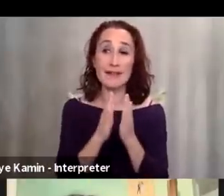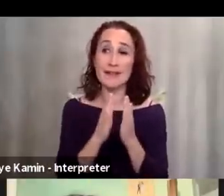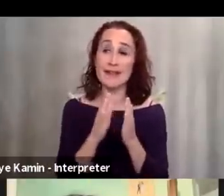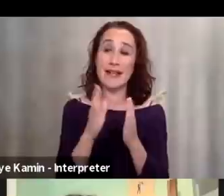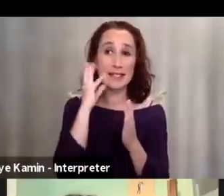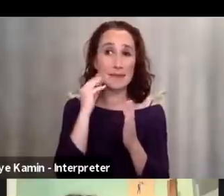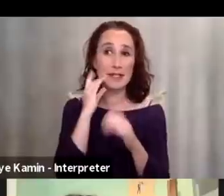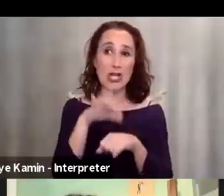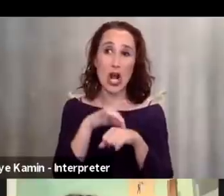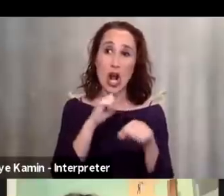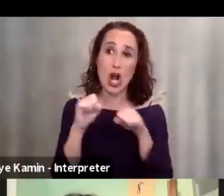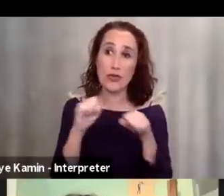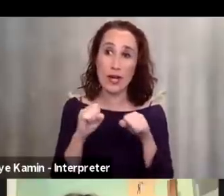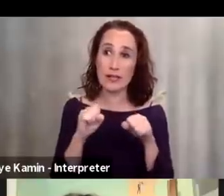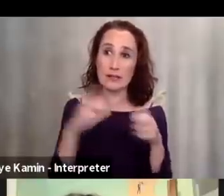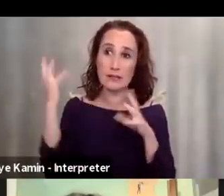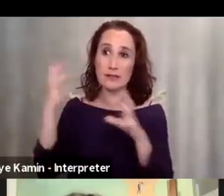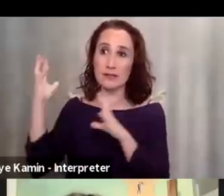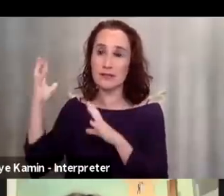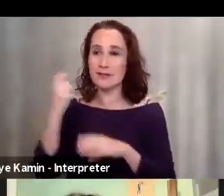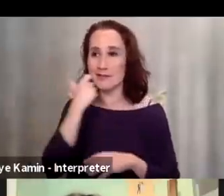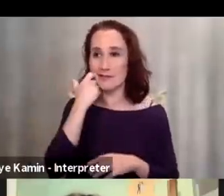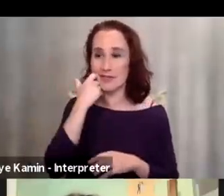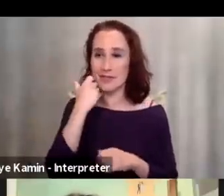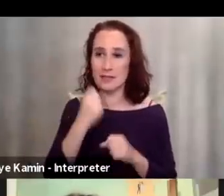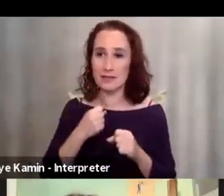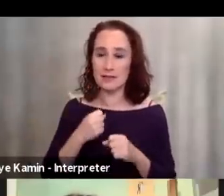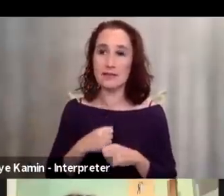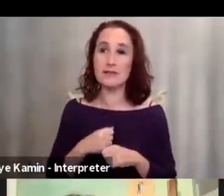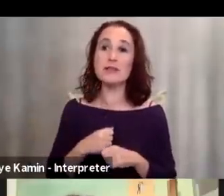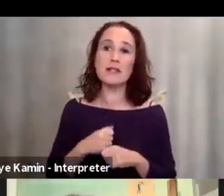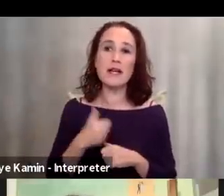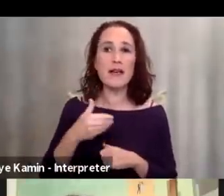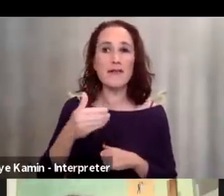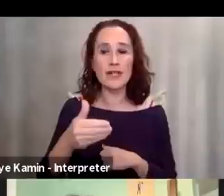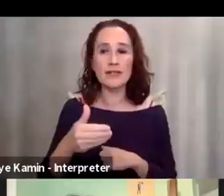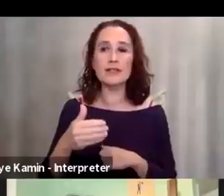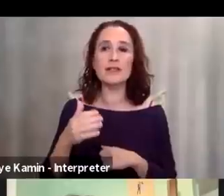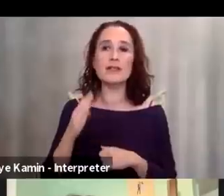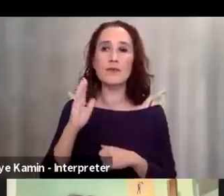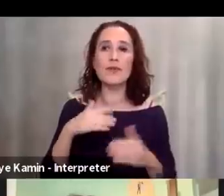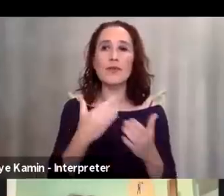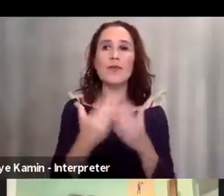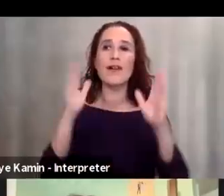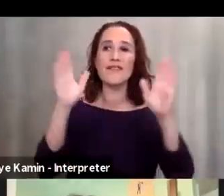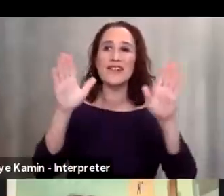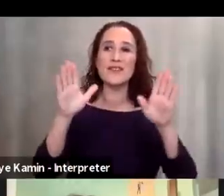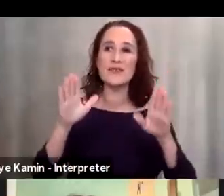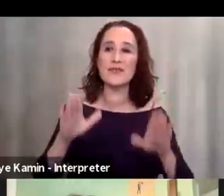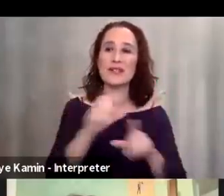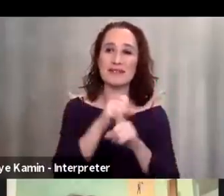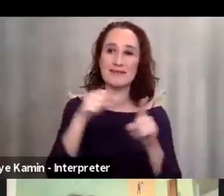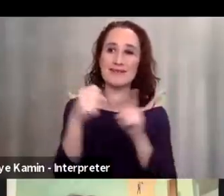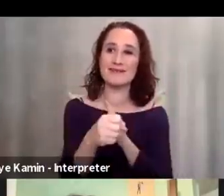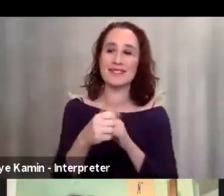I think, in the last few years. And I think we're eventually going to wind up in a really great place. But it